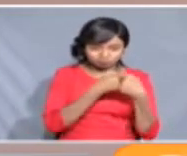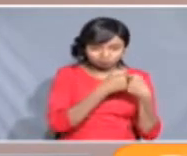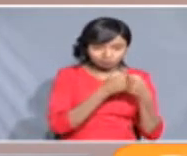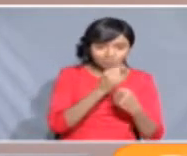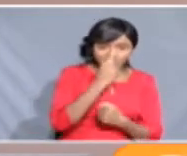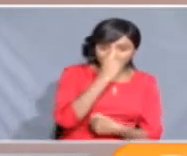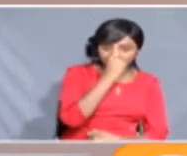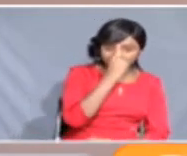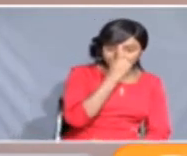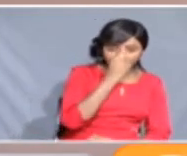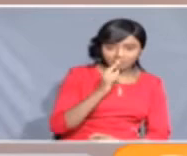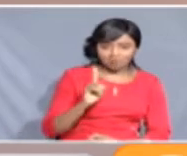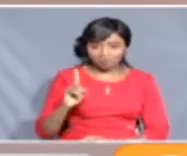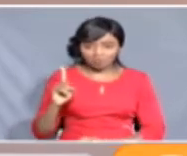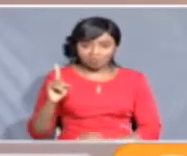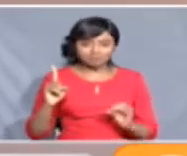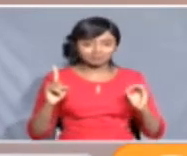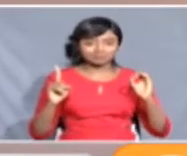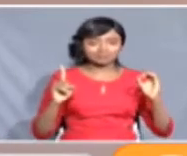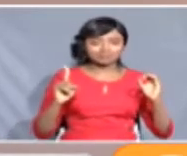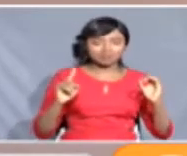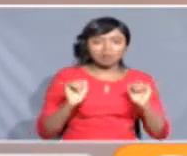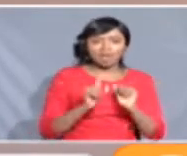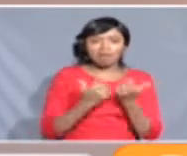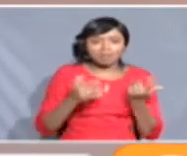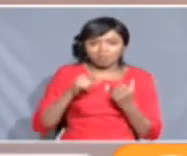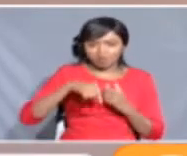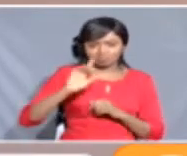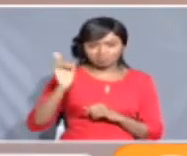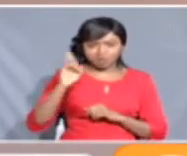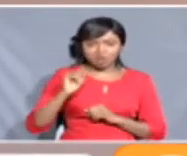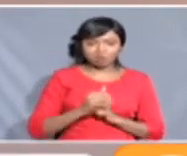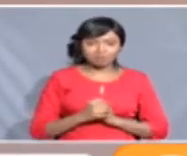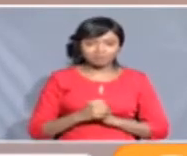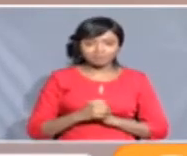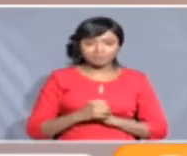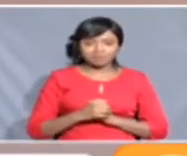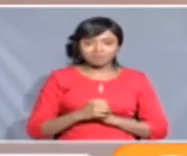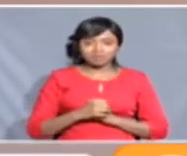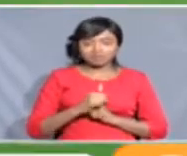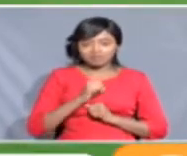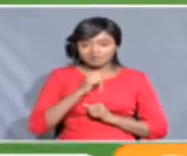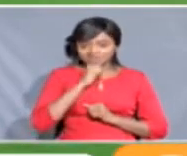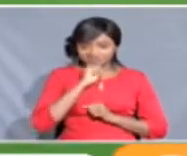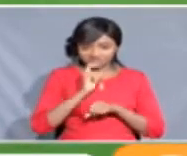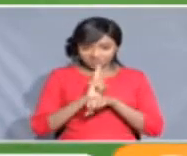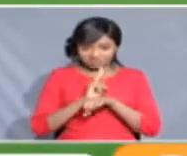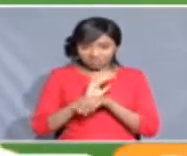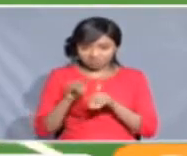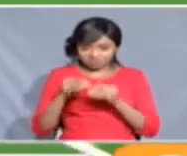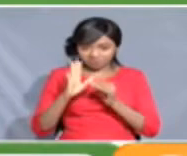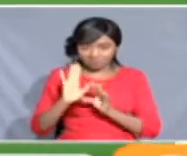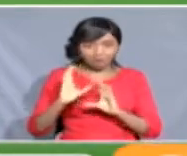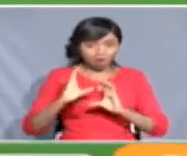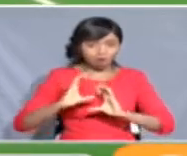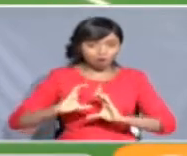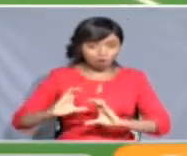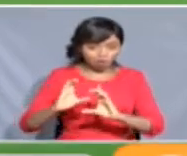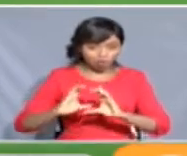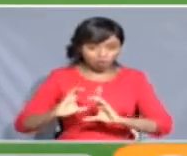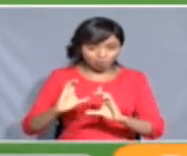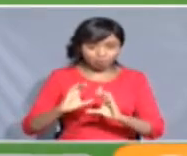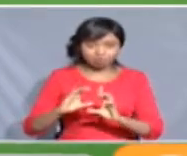at the Sikh Union Club in Nairobi. A 50th-minute strike from Becky Govan was enough to hand coach Peter Obalo's charges